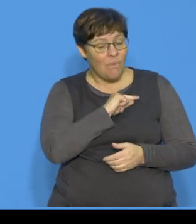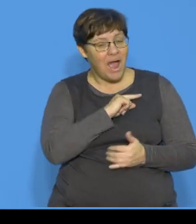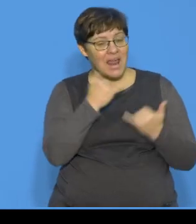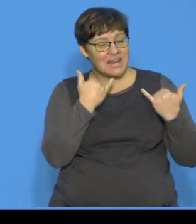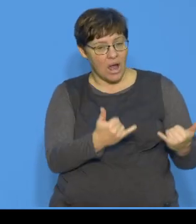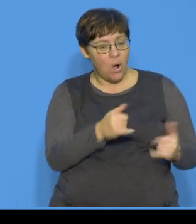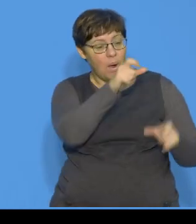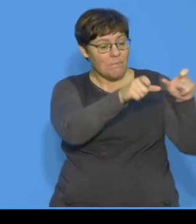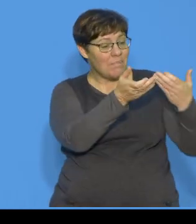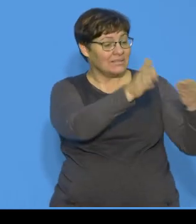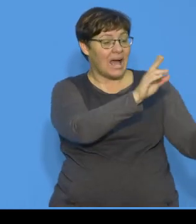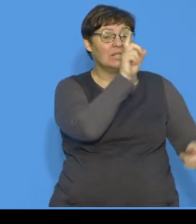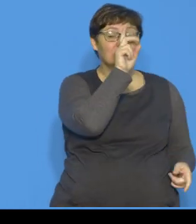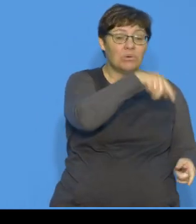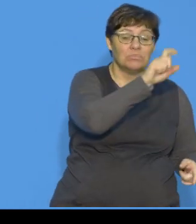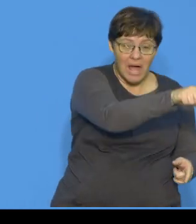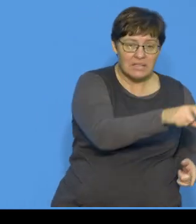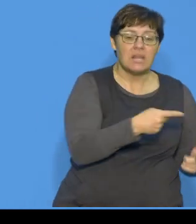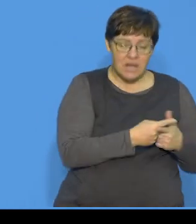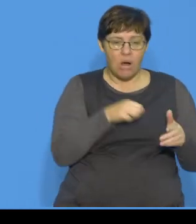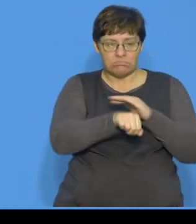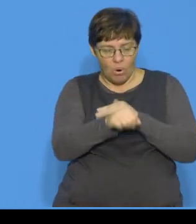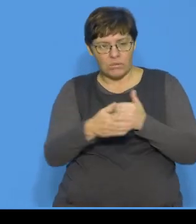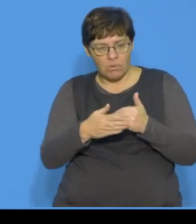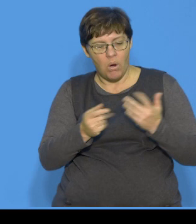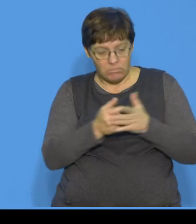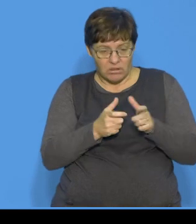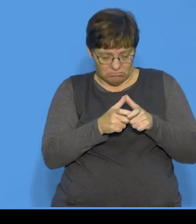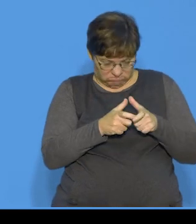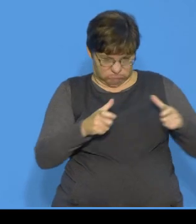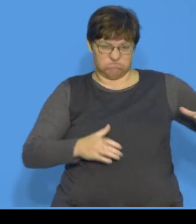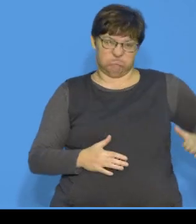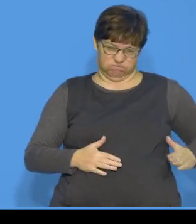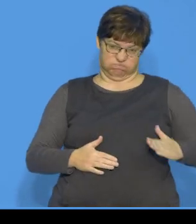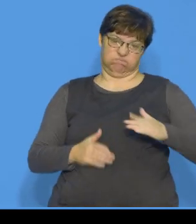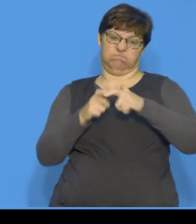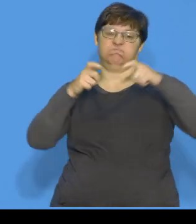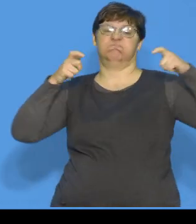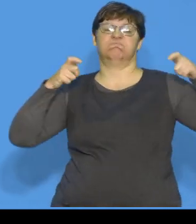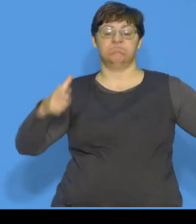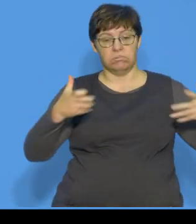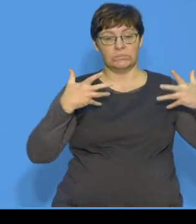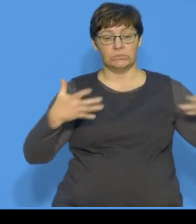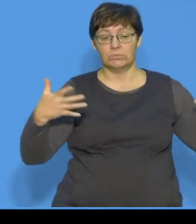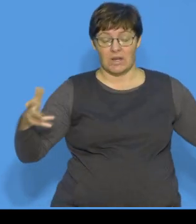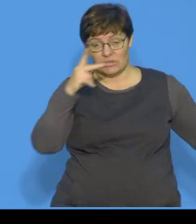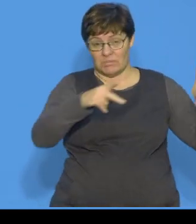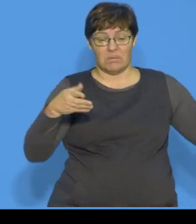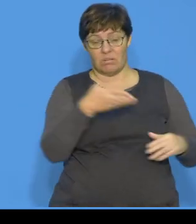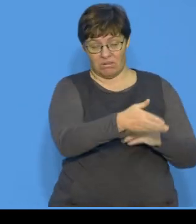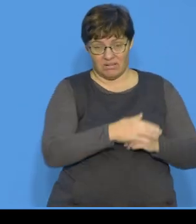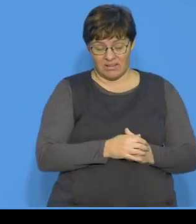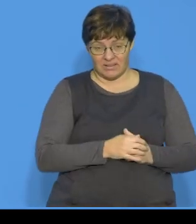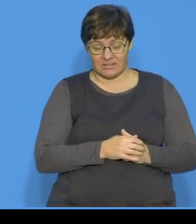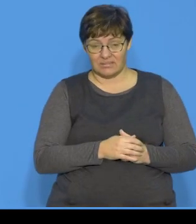human population growth curve is an exponential curve, and very importantly, there